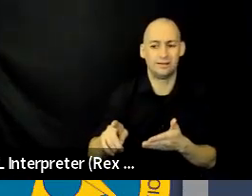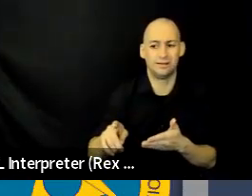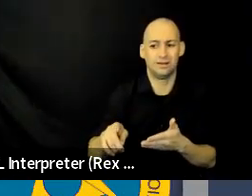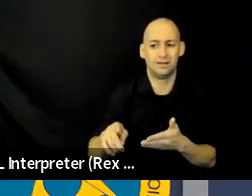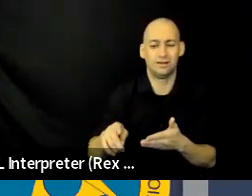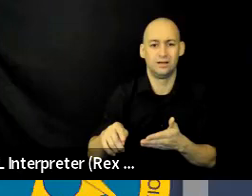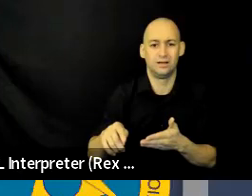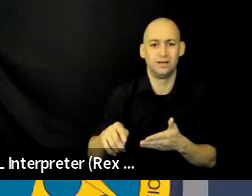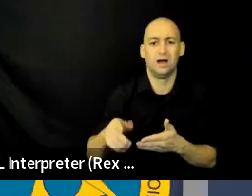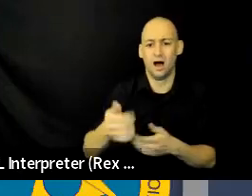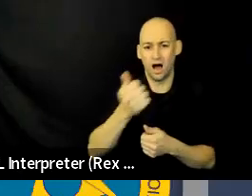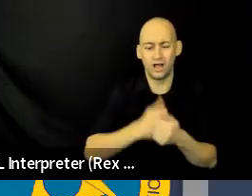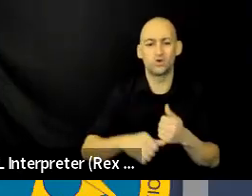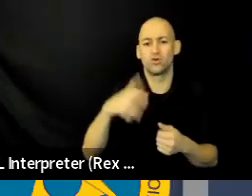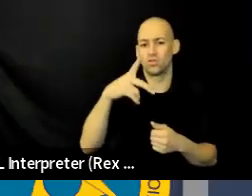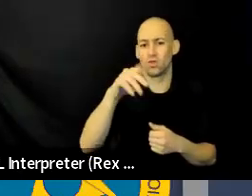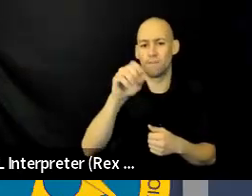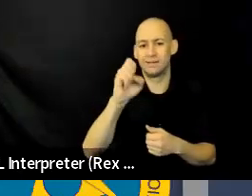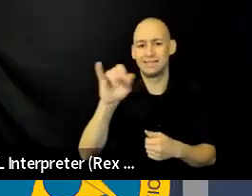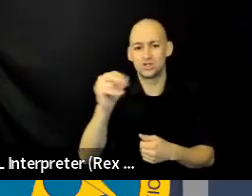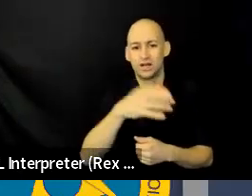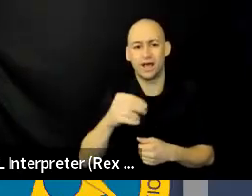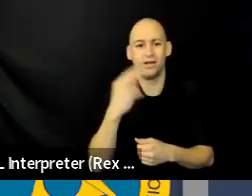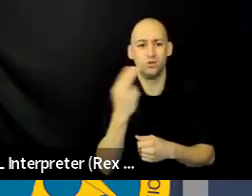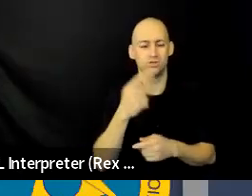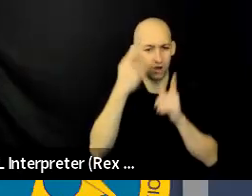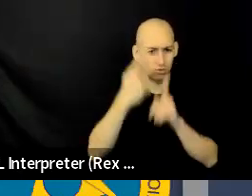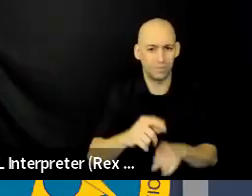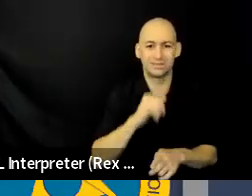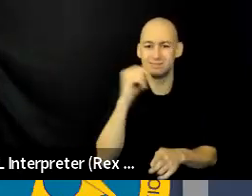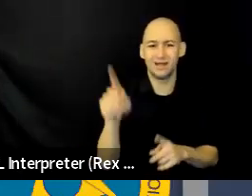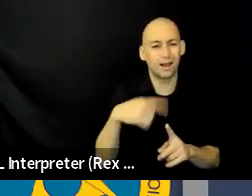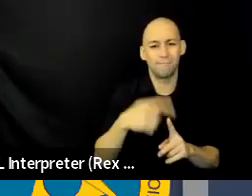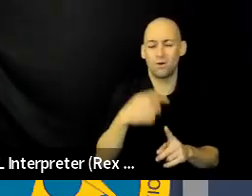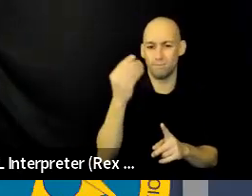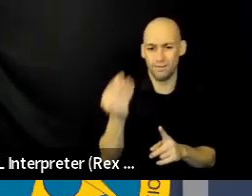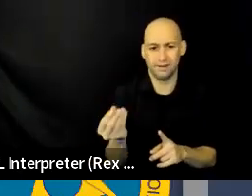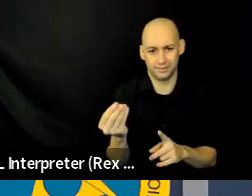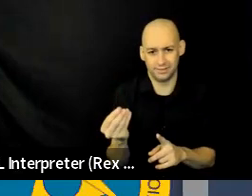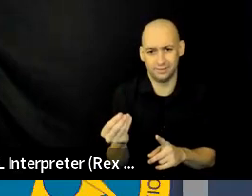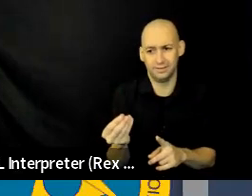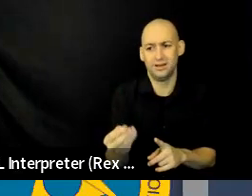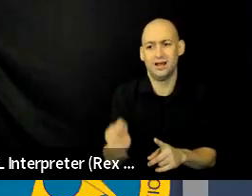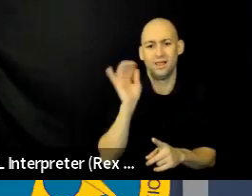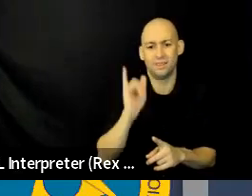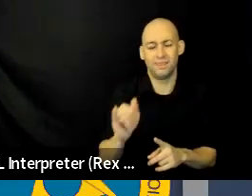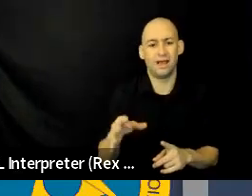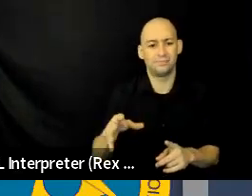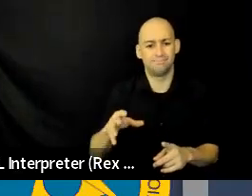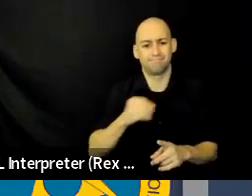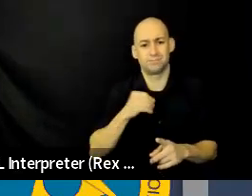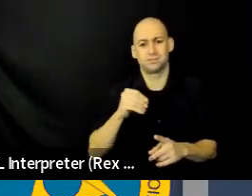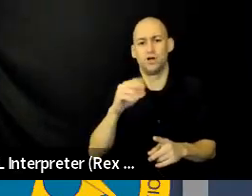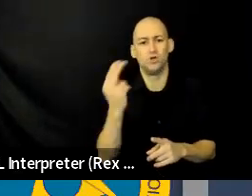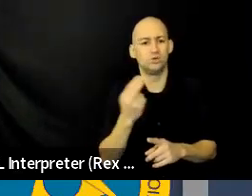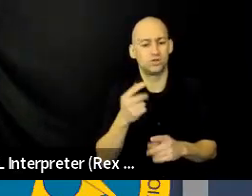under the possession and use agreement. No, it's not about compensation. That possession and use agreement